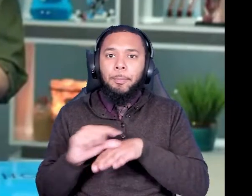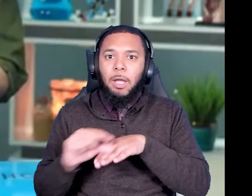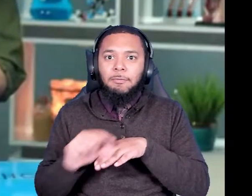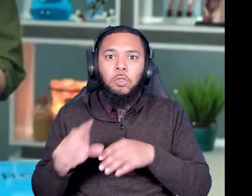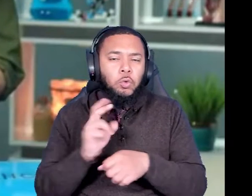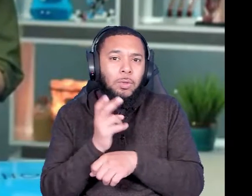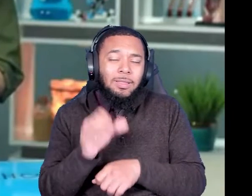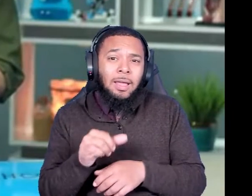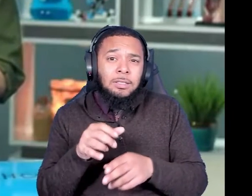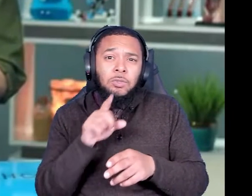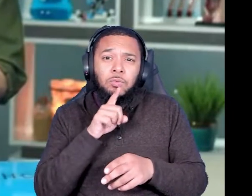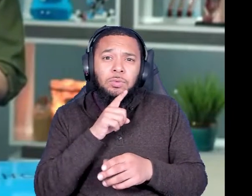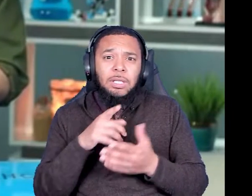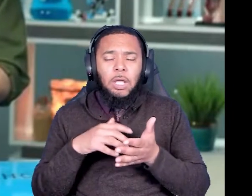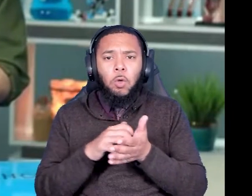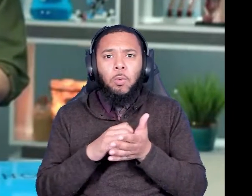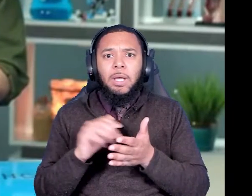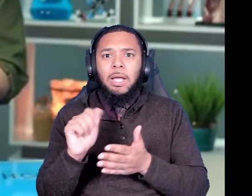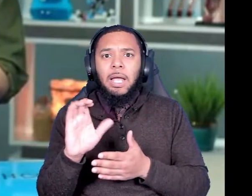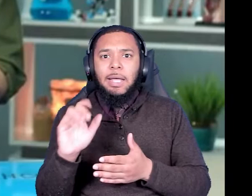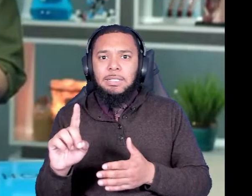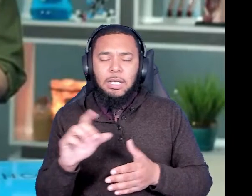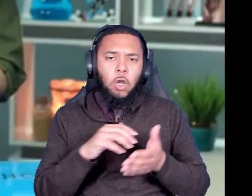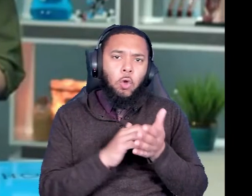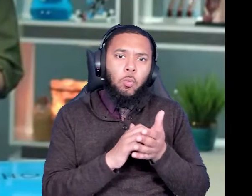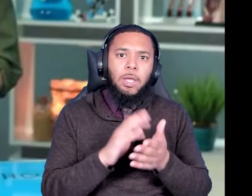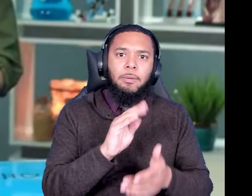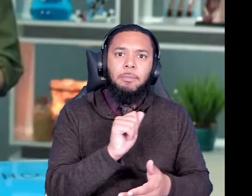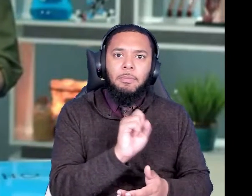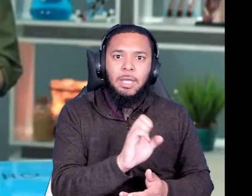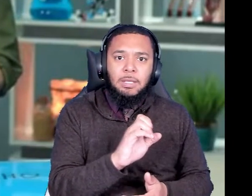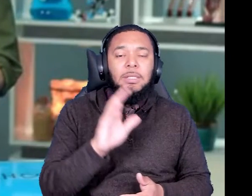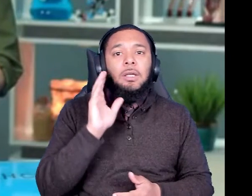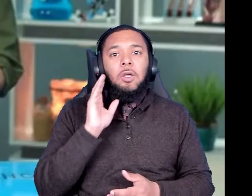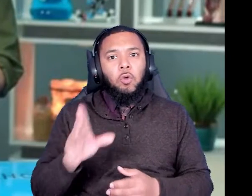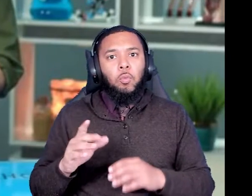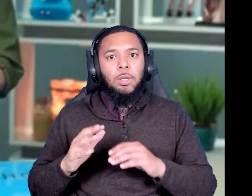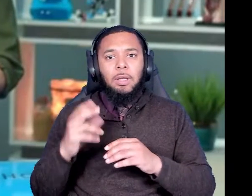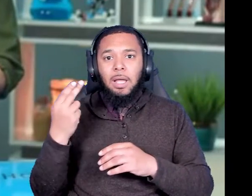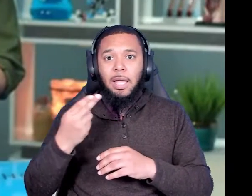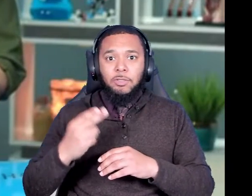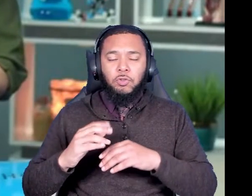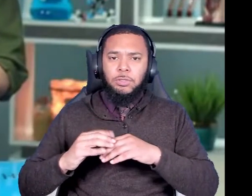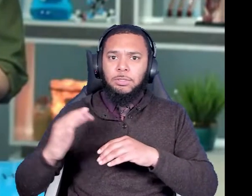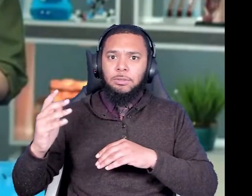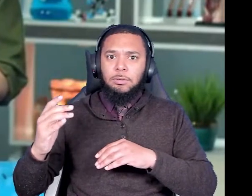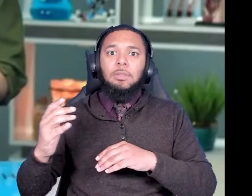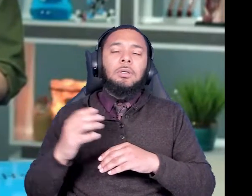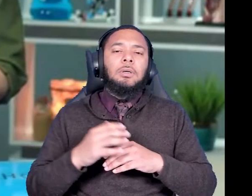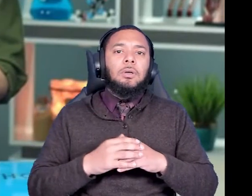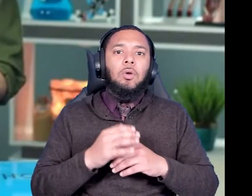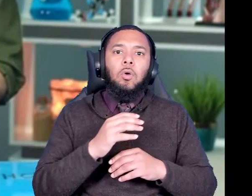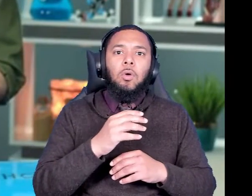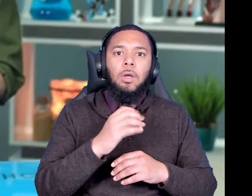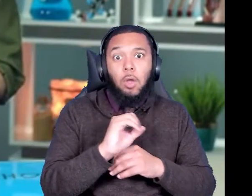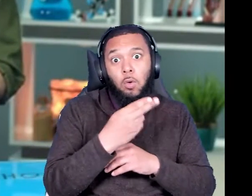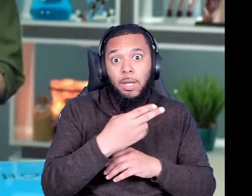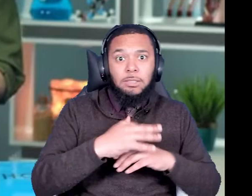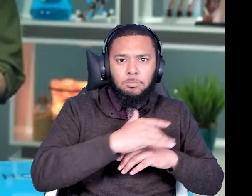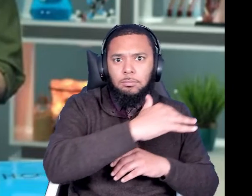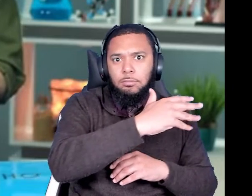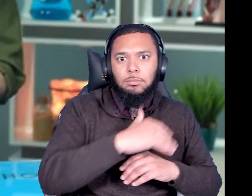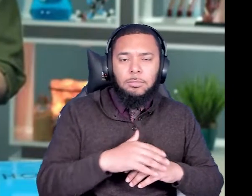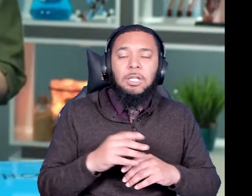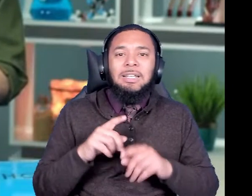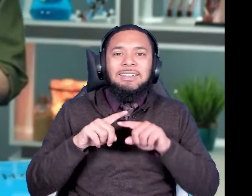is they're essentially weak acids or weak bases, and they can either release hydrogen ions or hydroxide ions based on